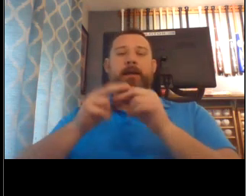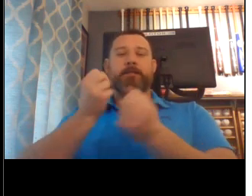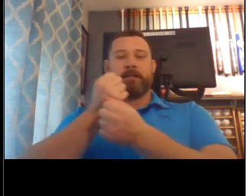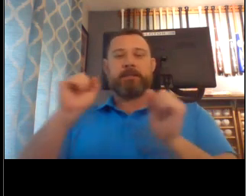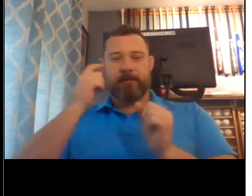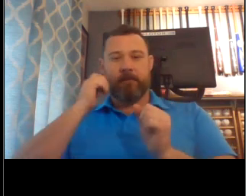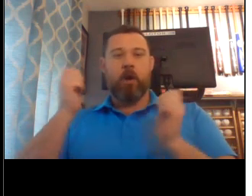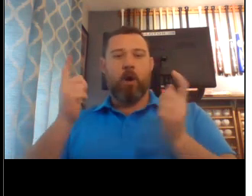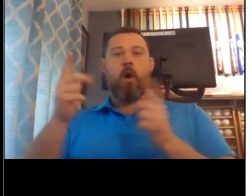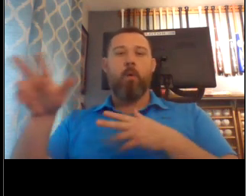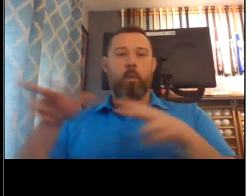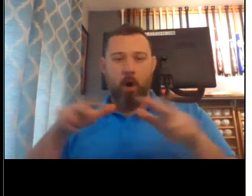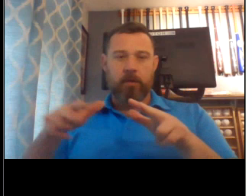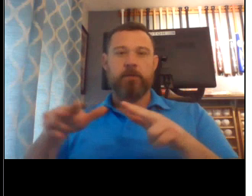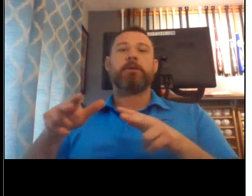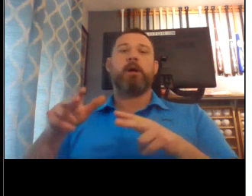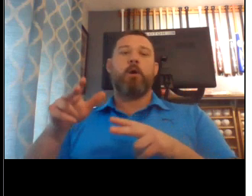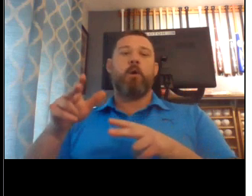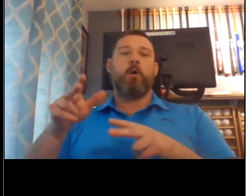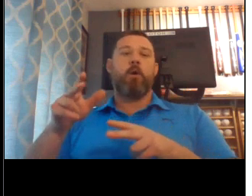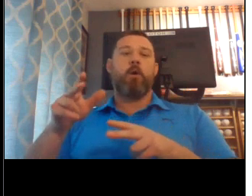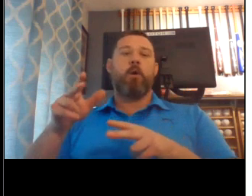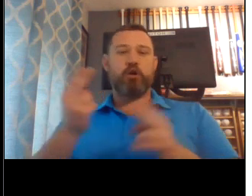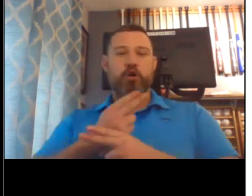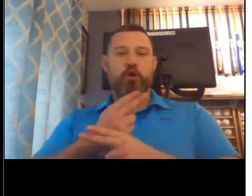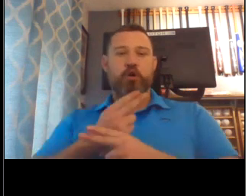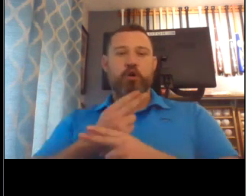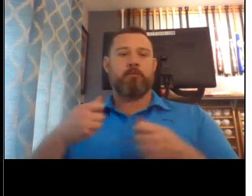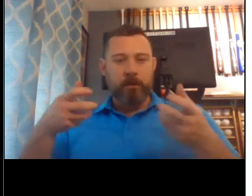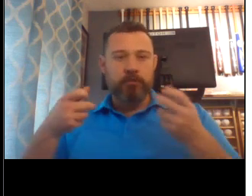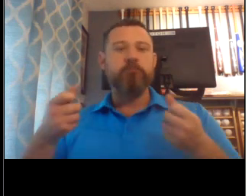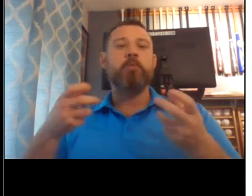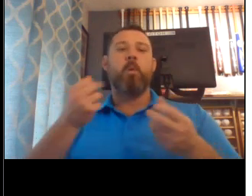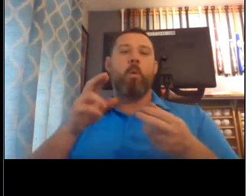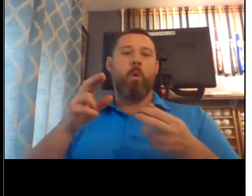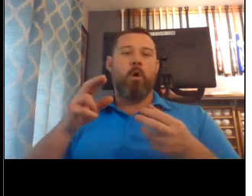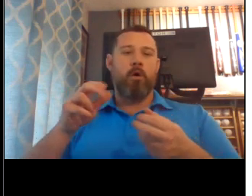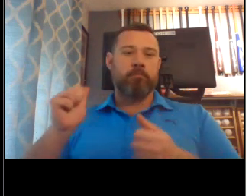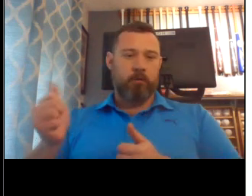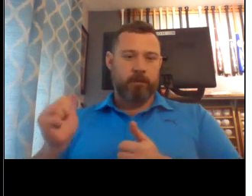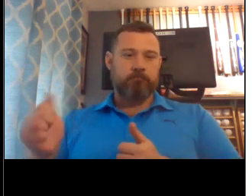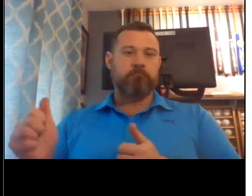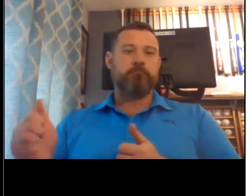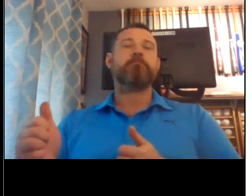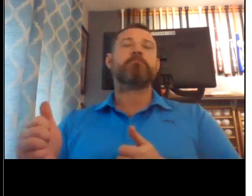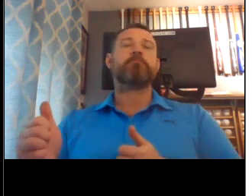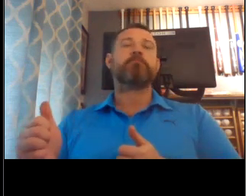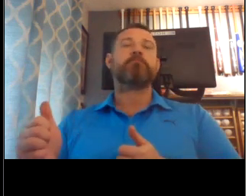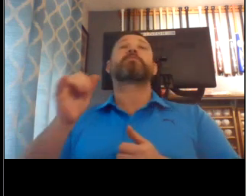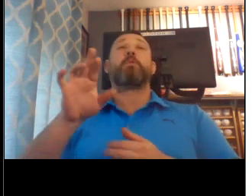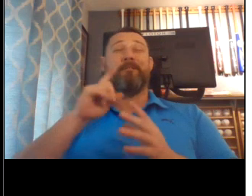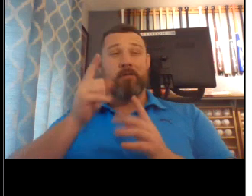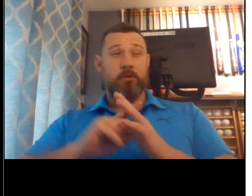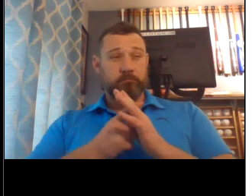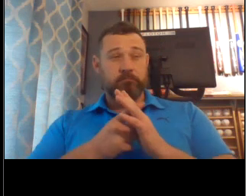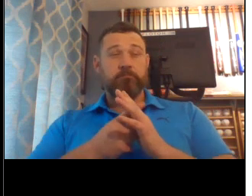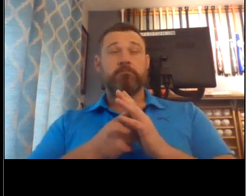walking, biking, or using micromobility. We've also have implemented